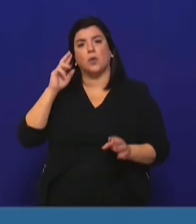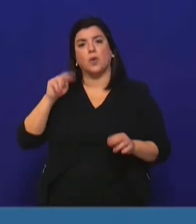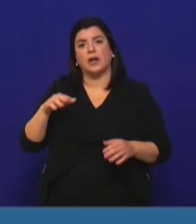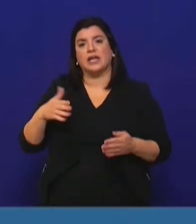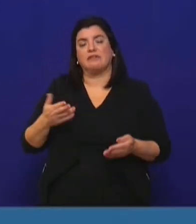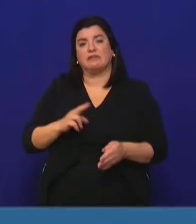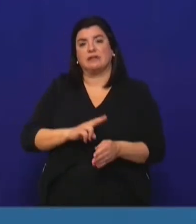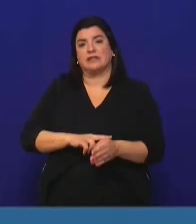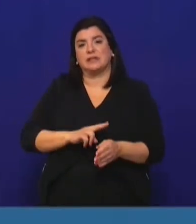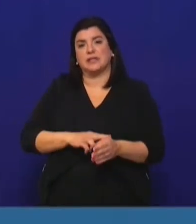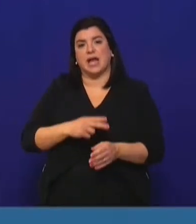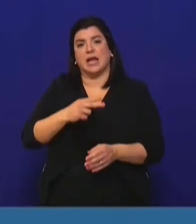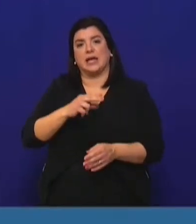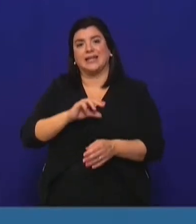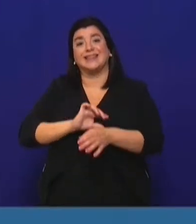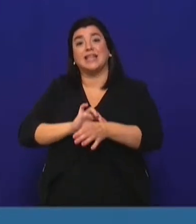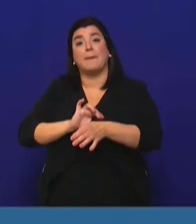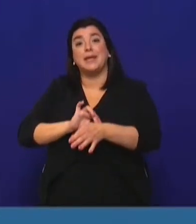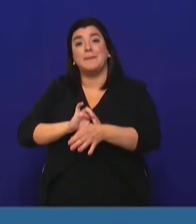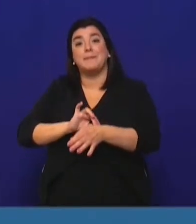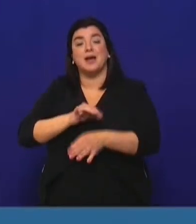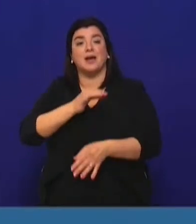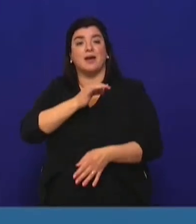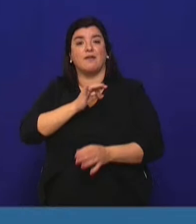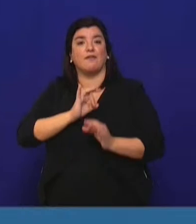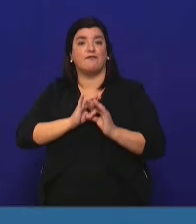it-tobba tal-familja wkoll li jkun jistgħu jgħinu